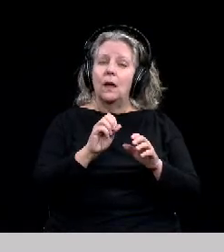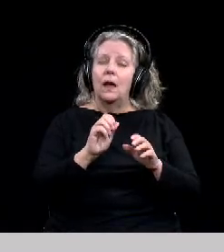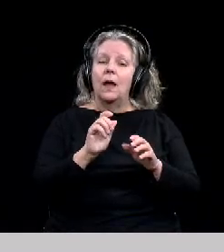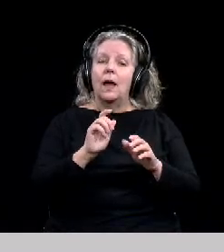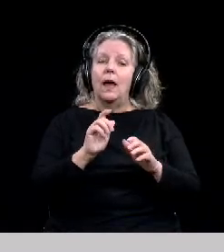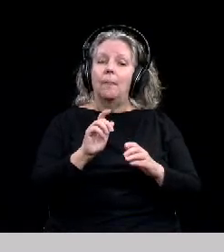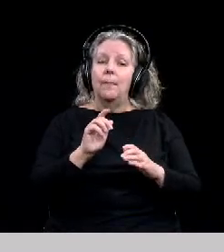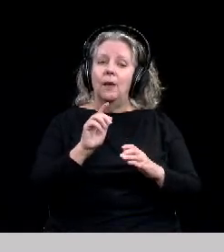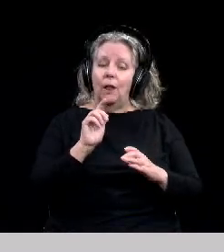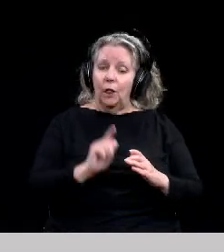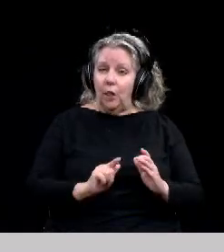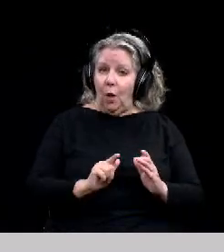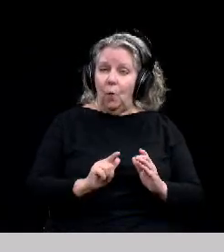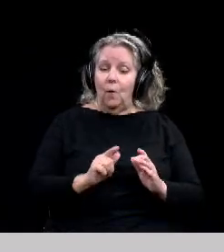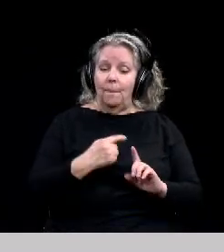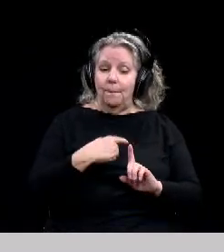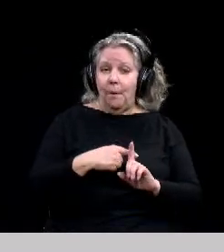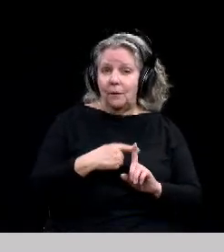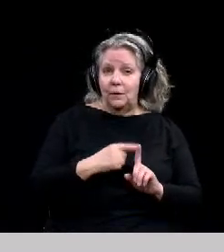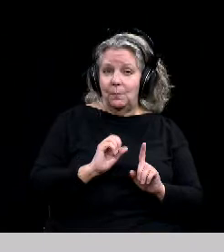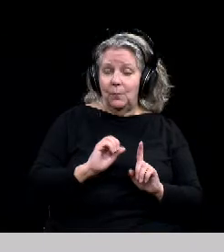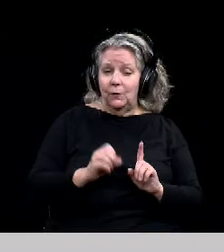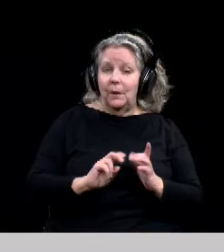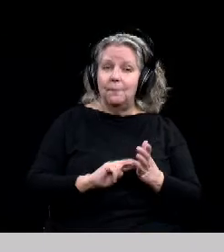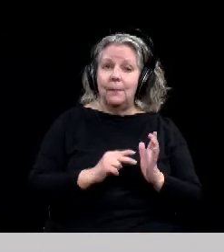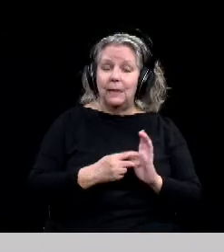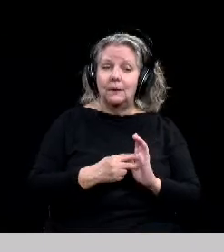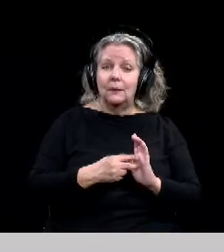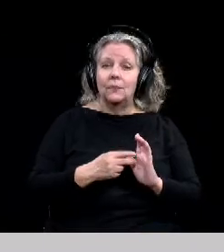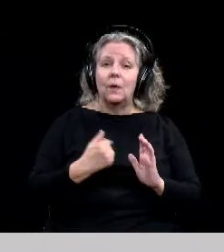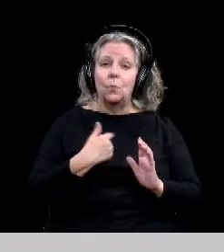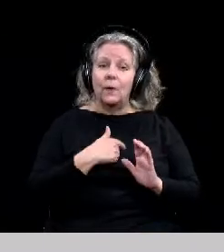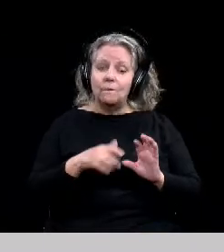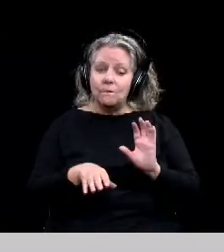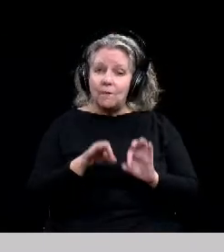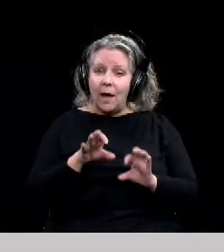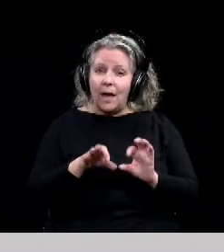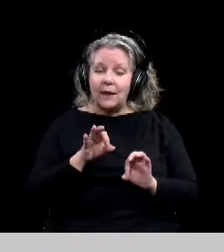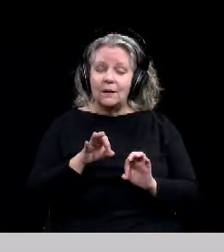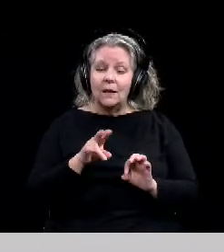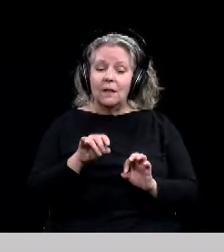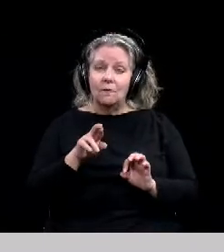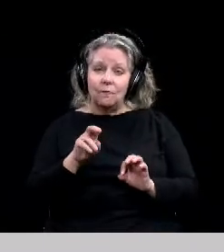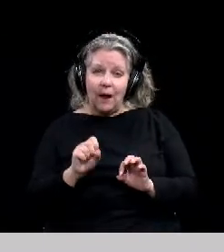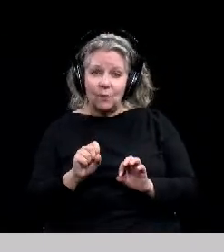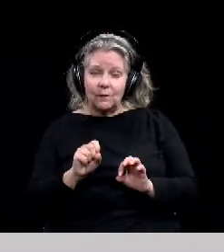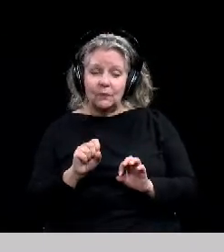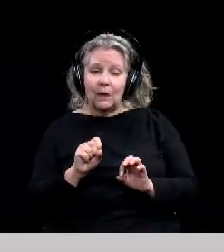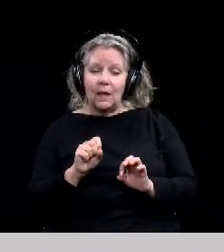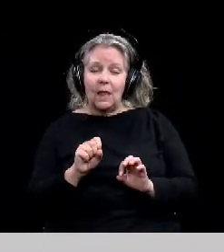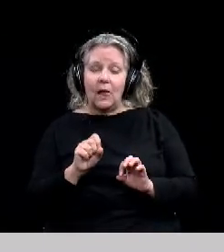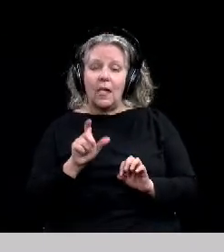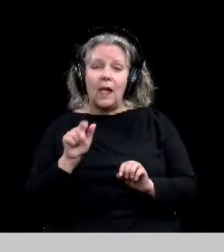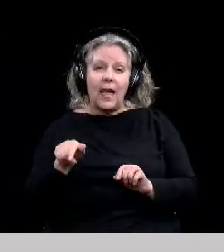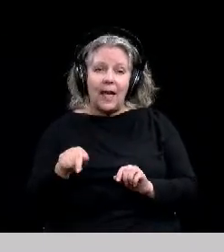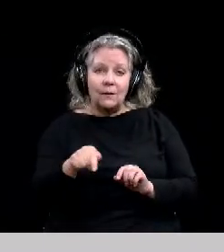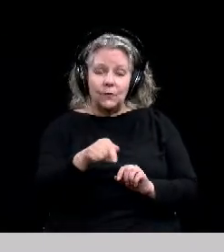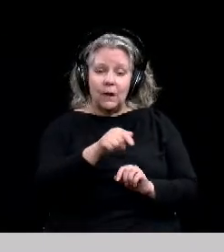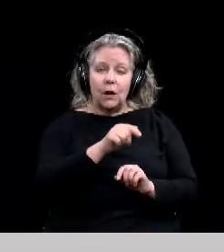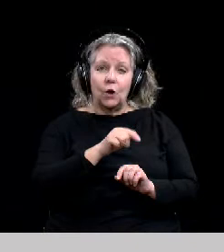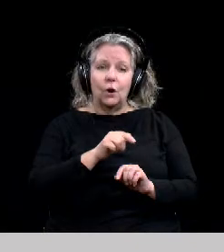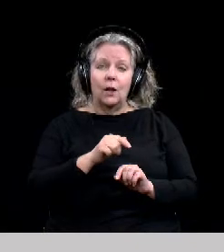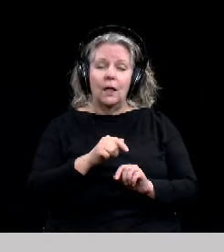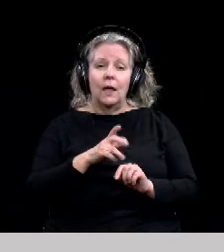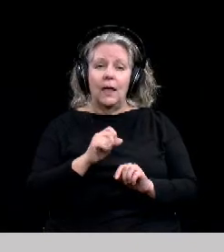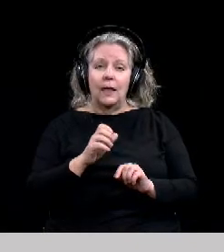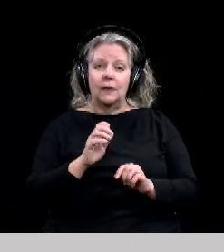a sufficient number of viruses that are out there in the community to mitigate the spread. And ultimately, if we get it less than